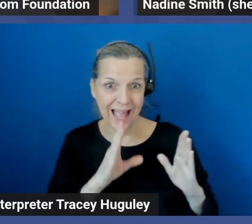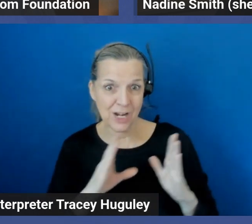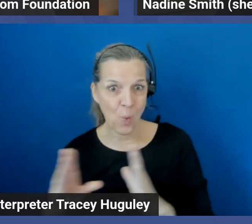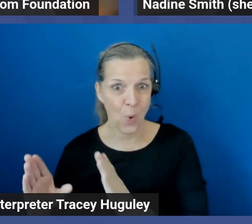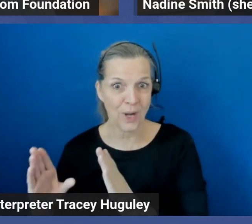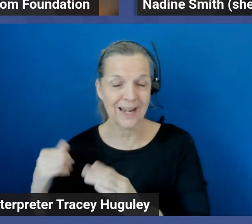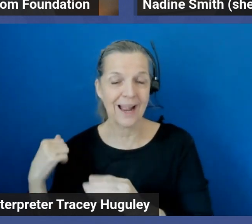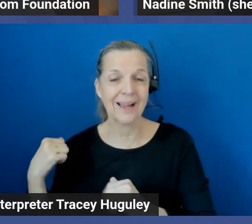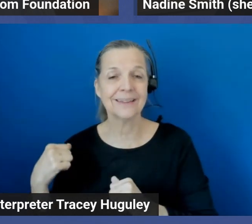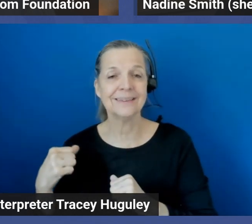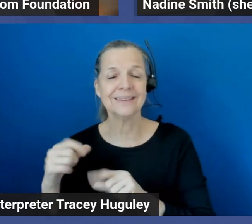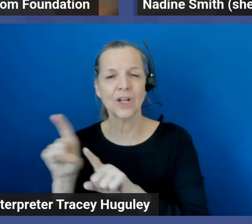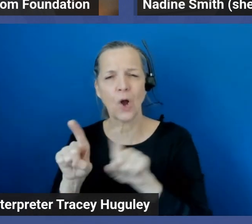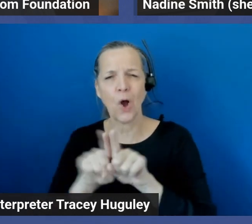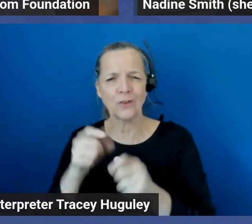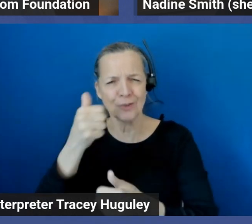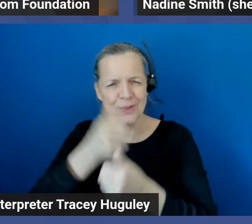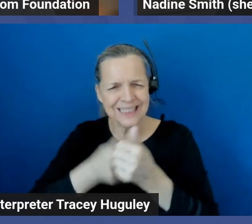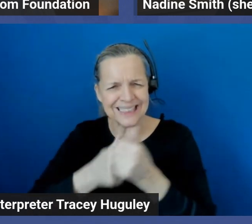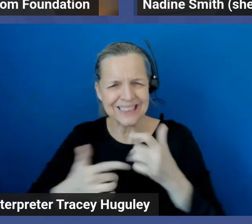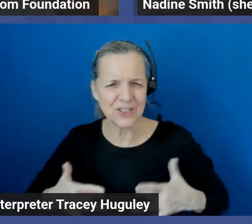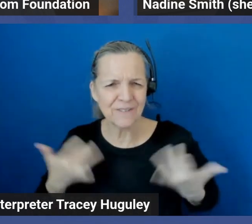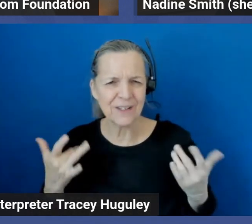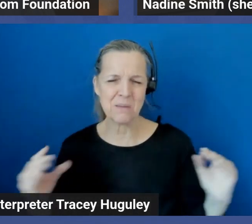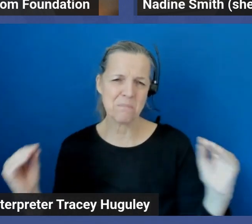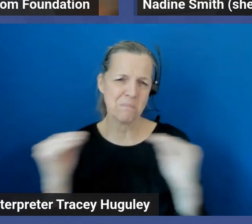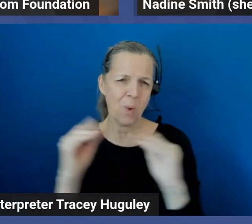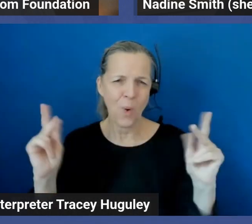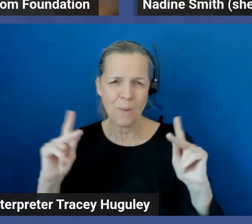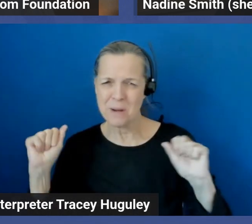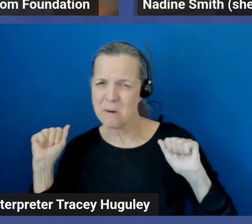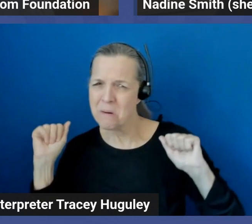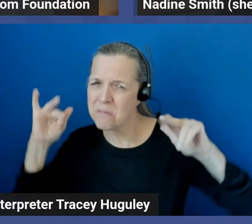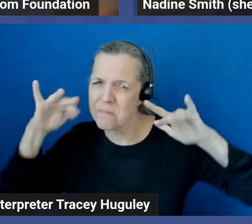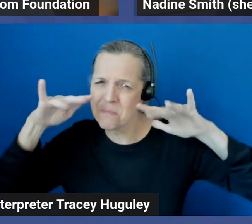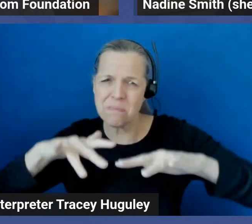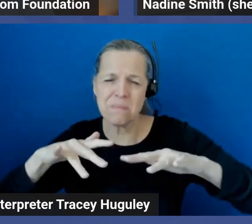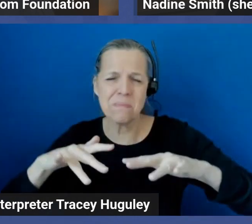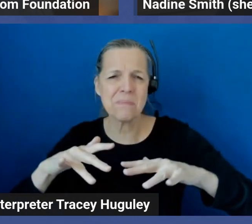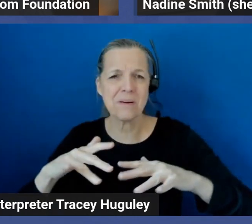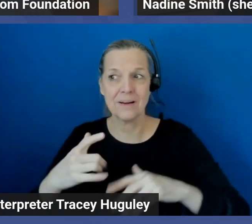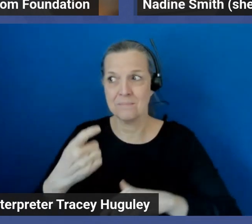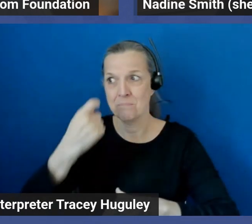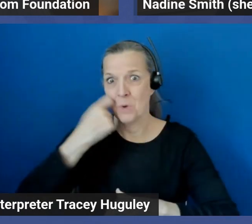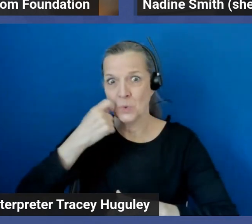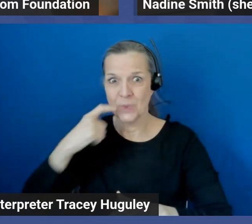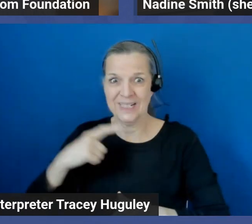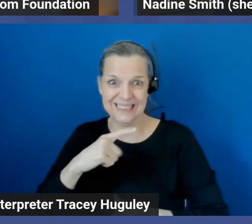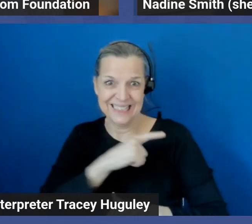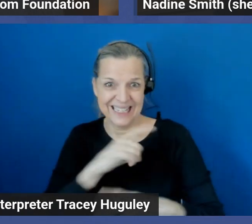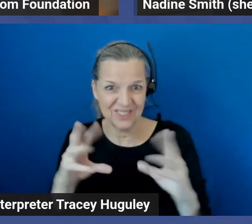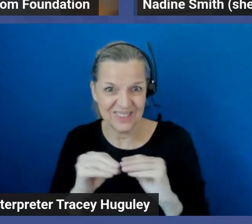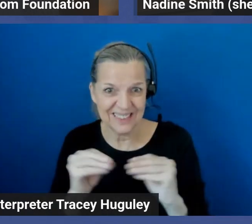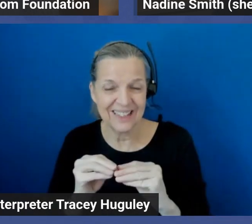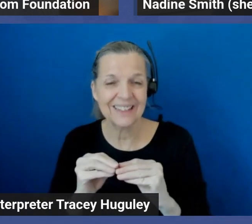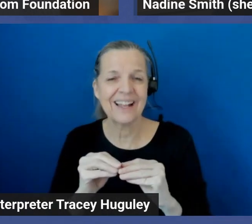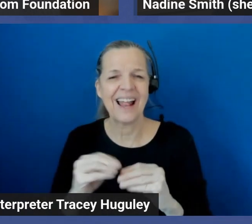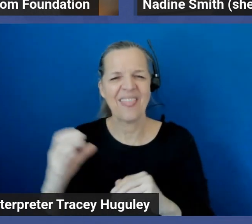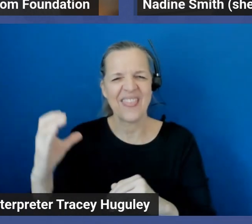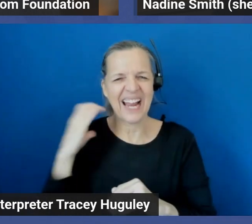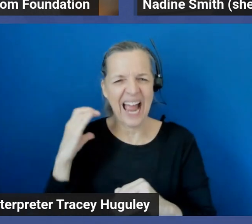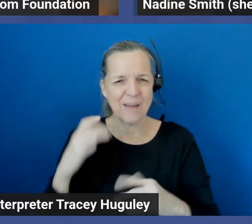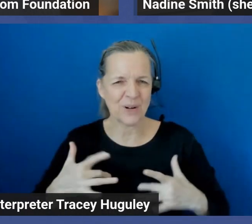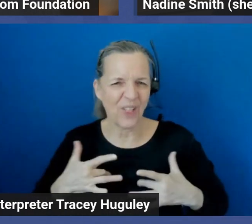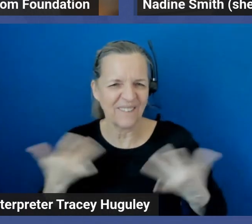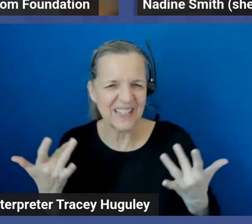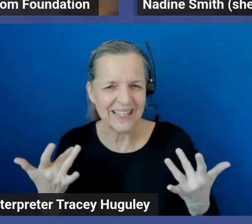to, every event we have is more people than ever before. This past legislative session, our Pride at the Capitol event,